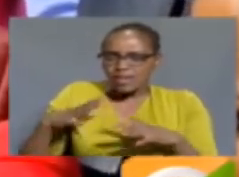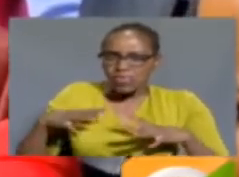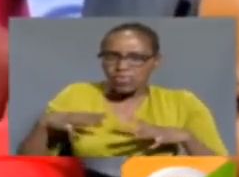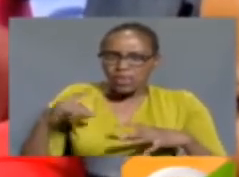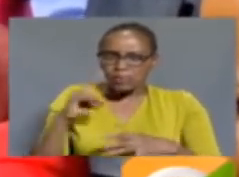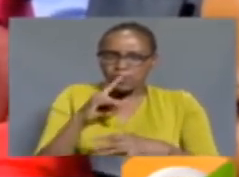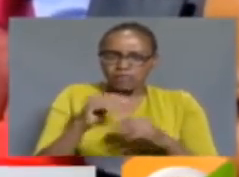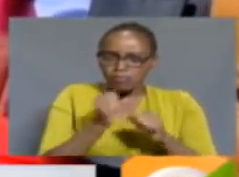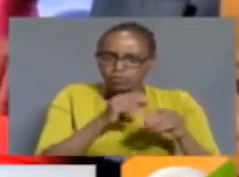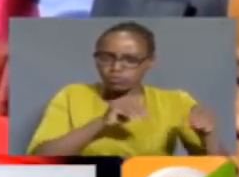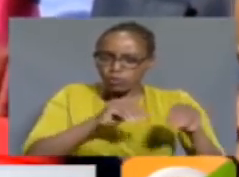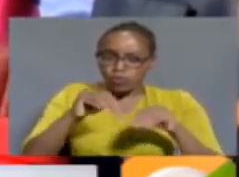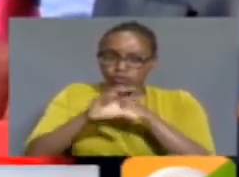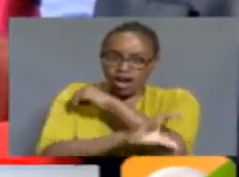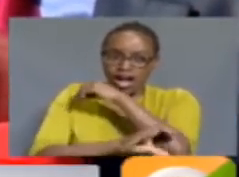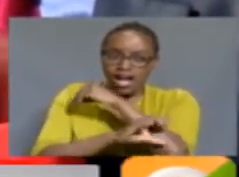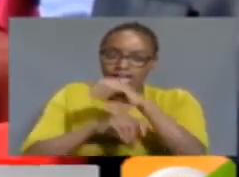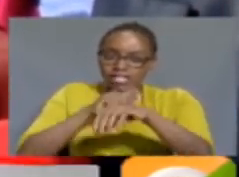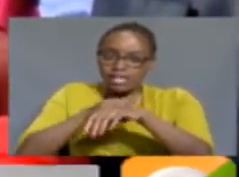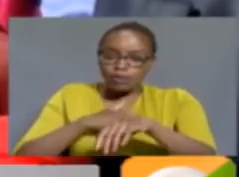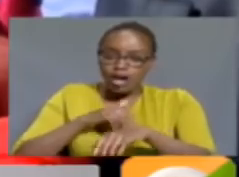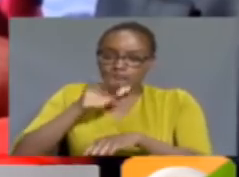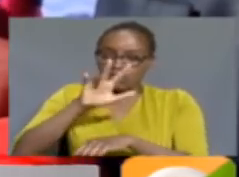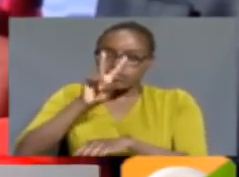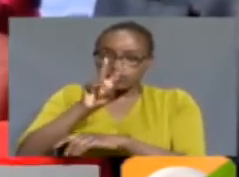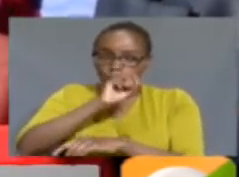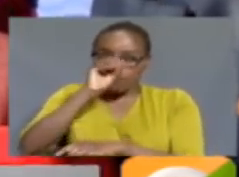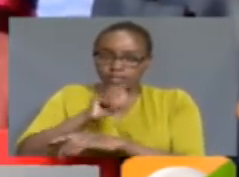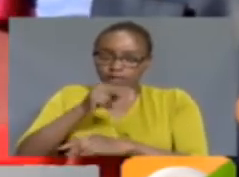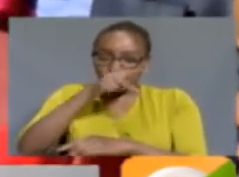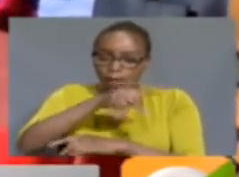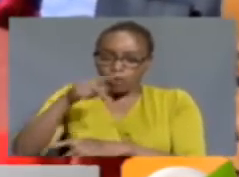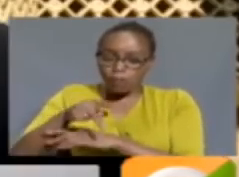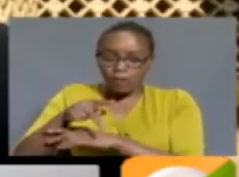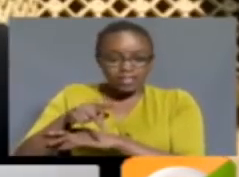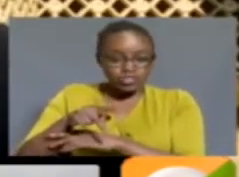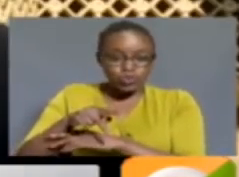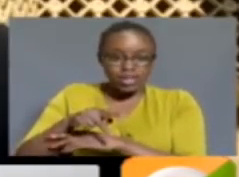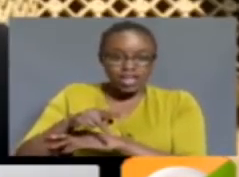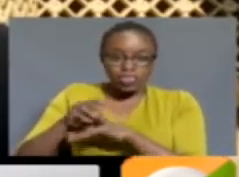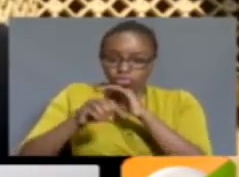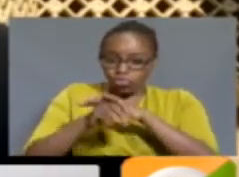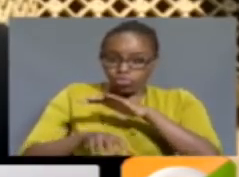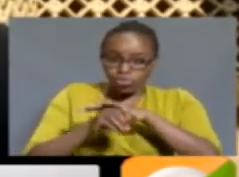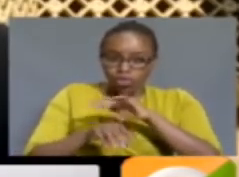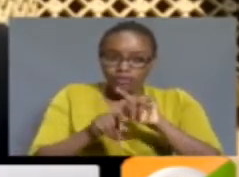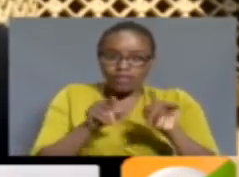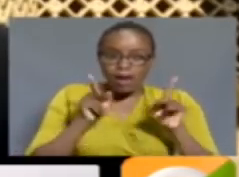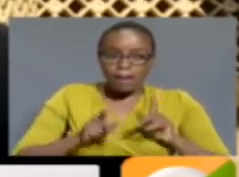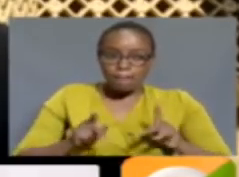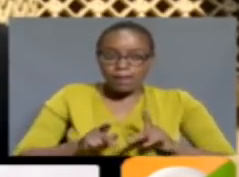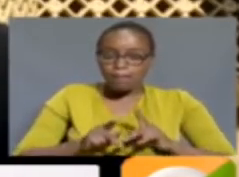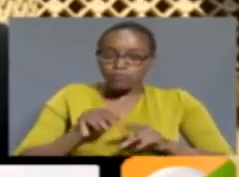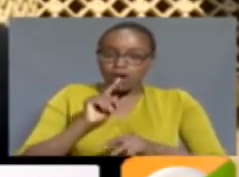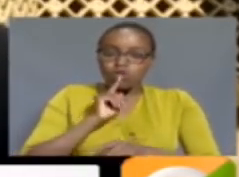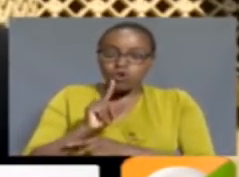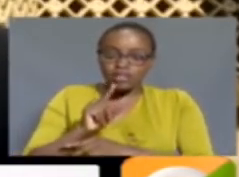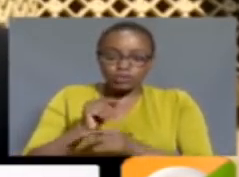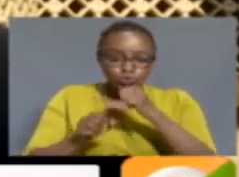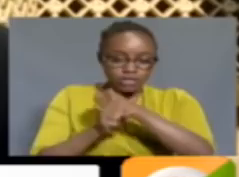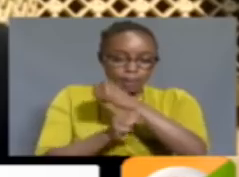move a country when you have 52% of the population behind. My people have instructed me to support any